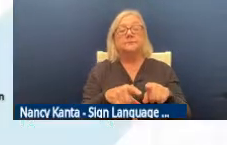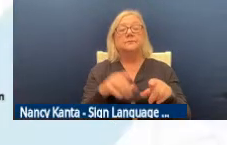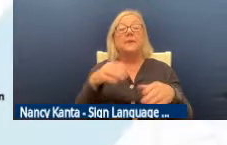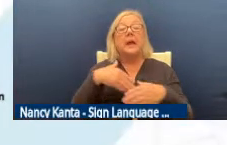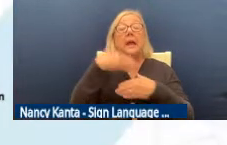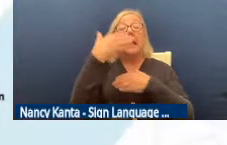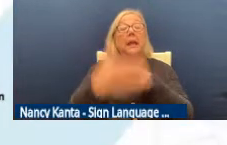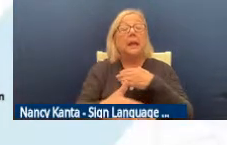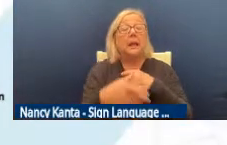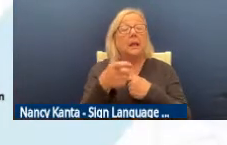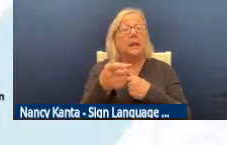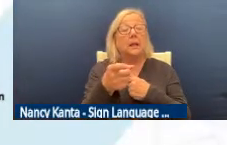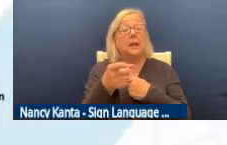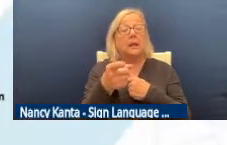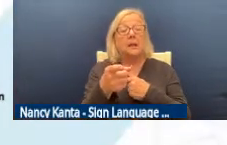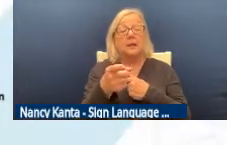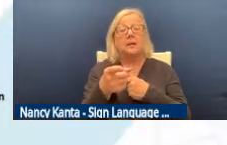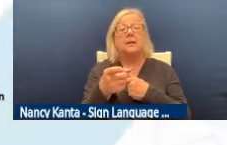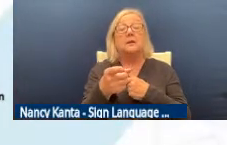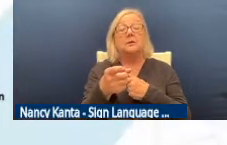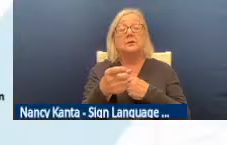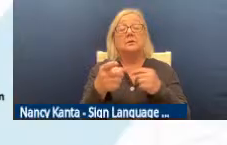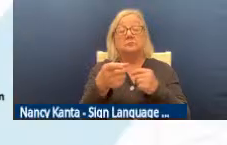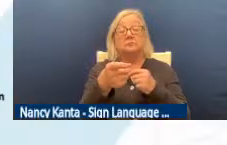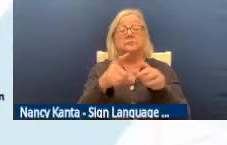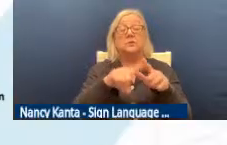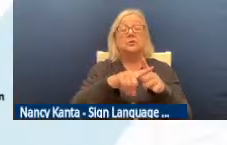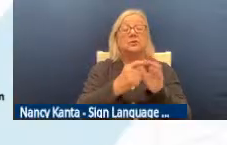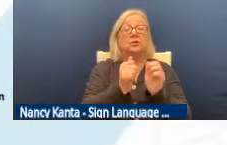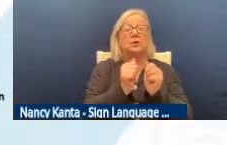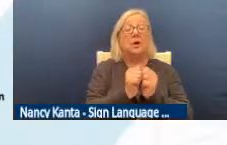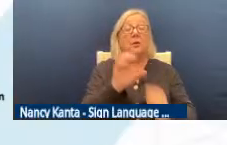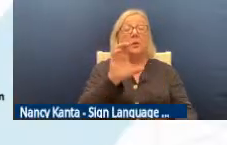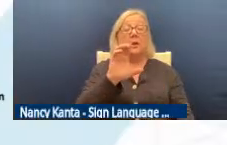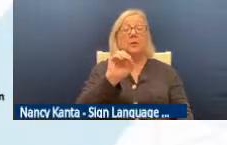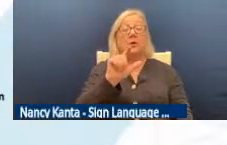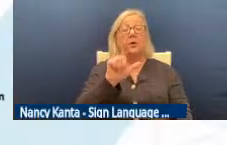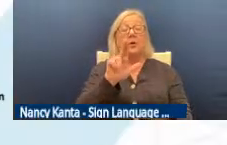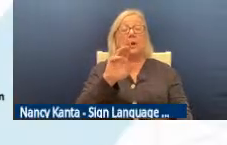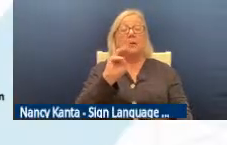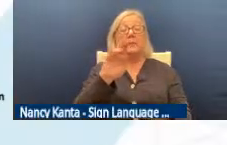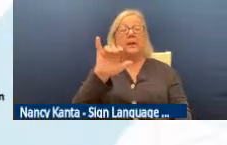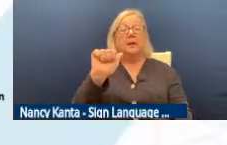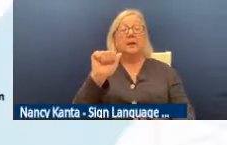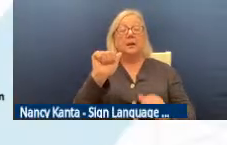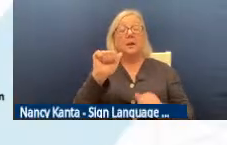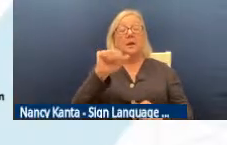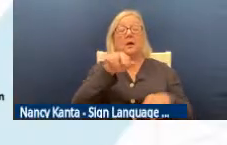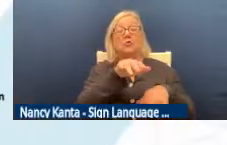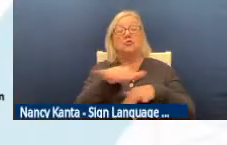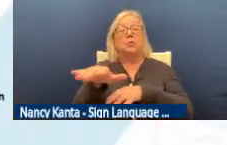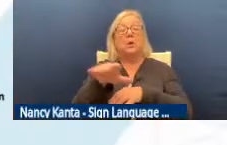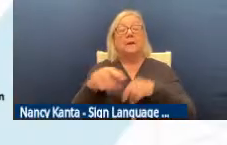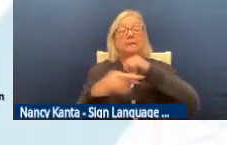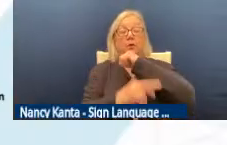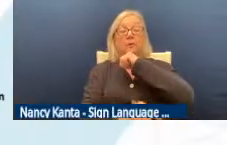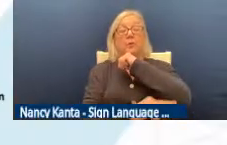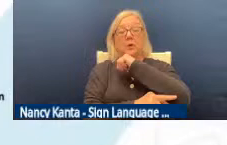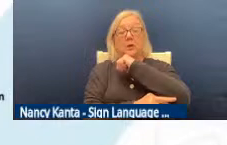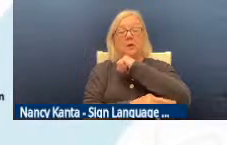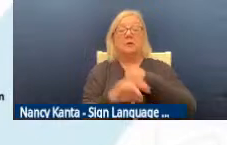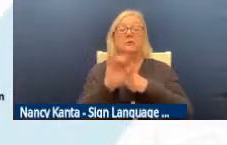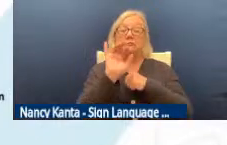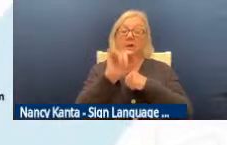have, starting with the Columbia River Bridge project and a map just reflecting that first large